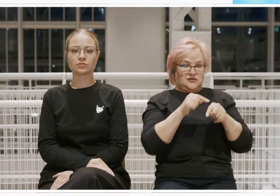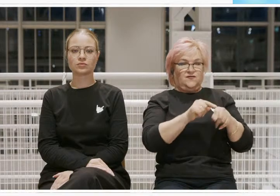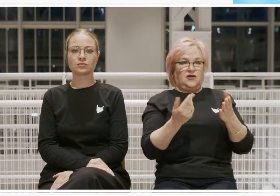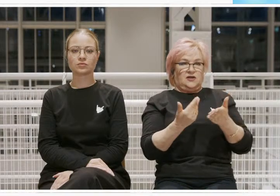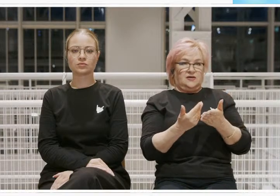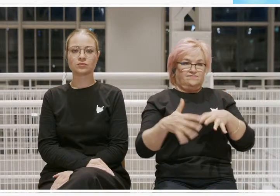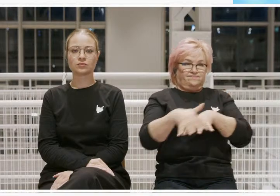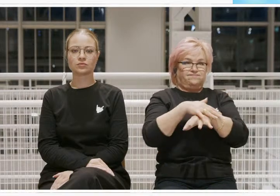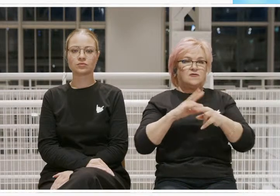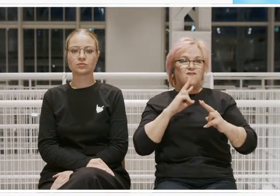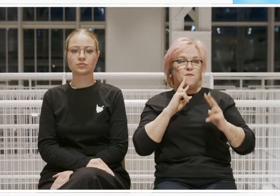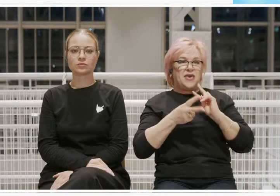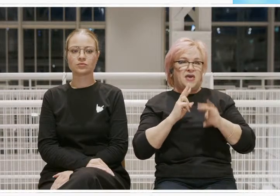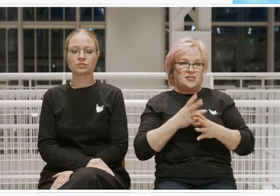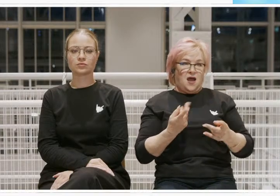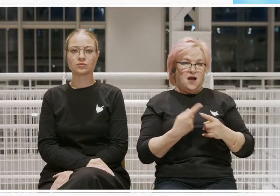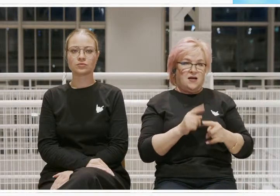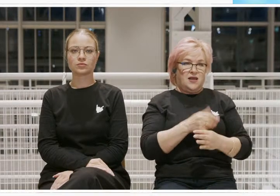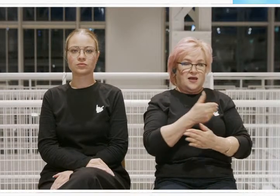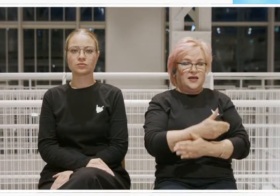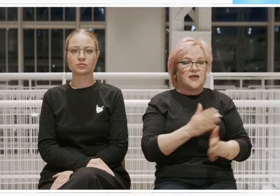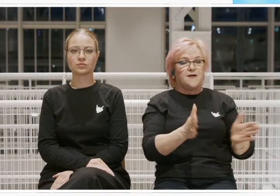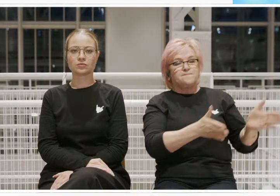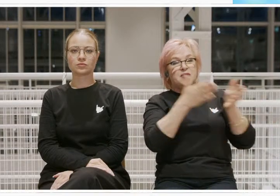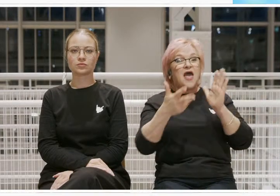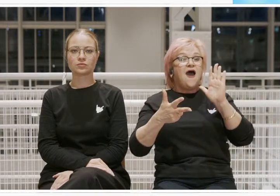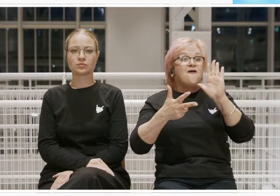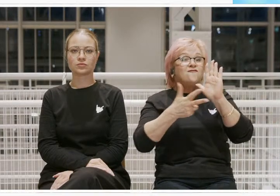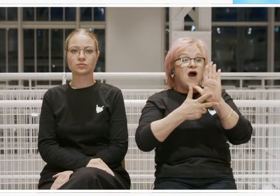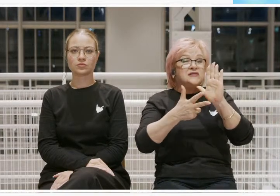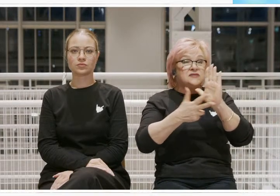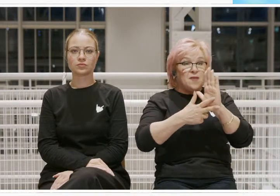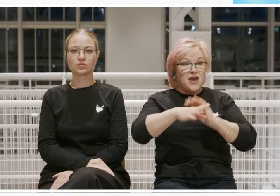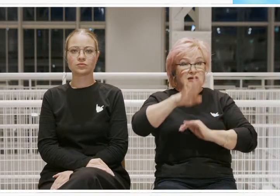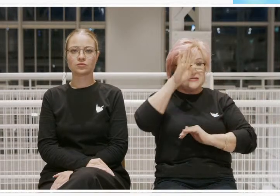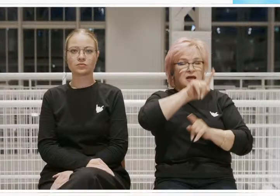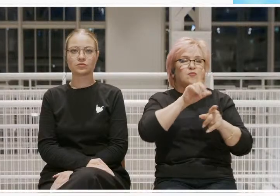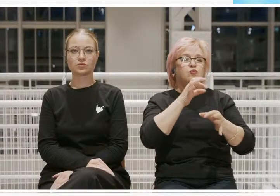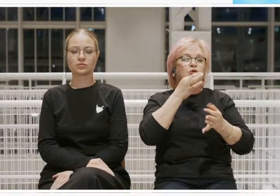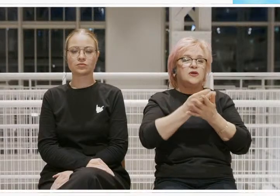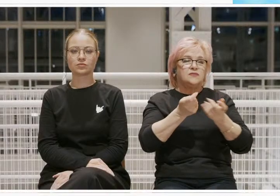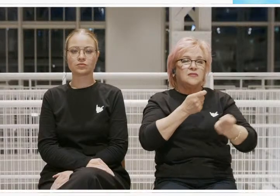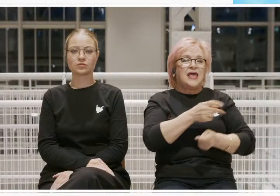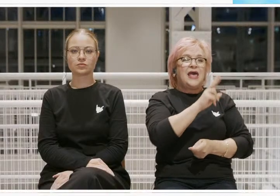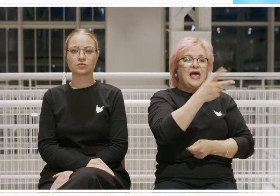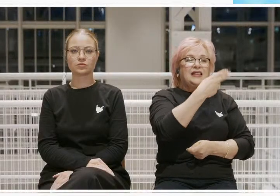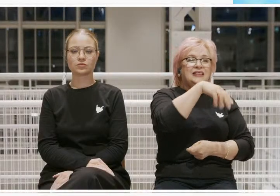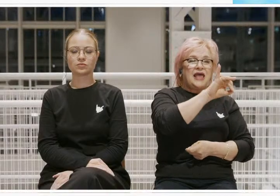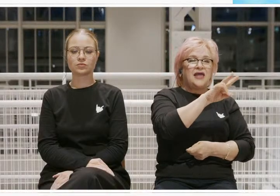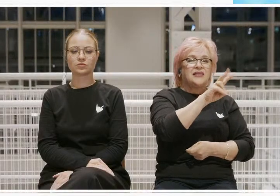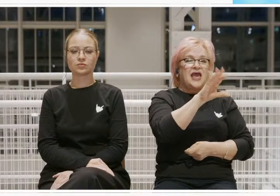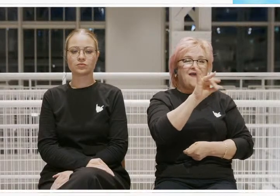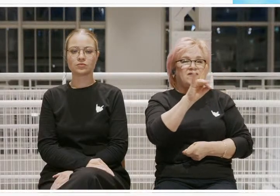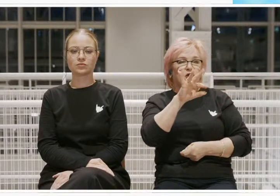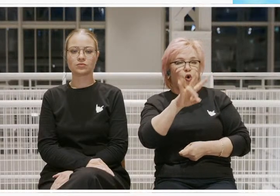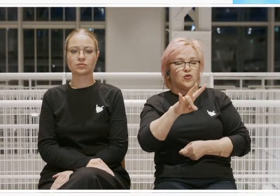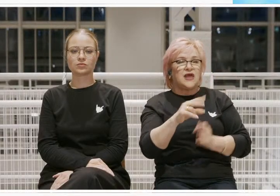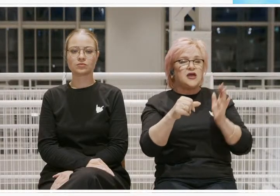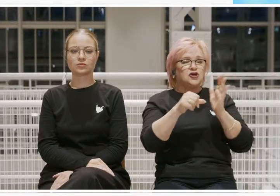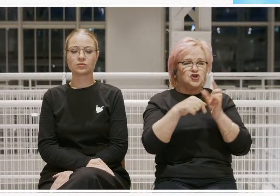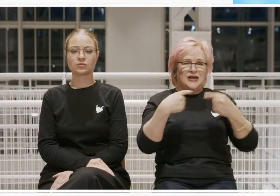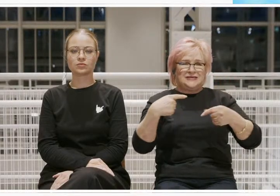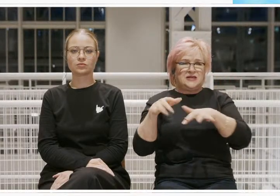The 8th edition of the Biennial was curated by Dan Cameron, took place in 6 venues with the participation